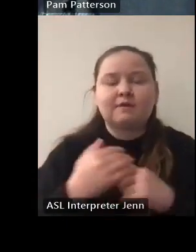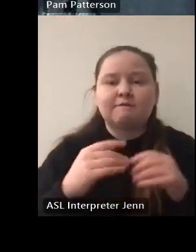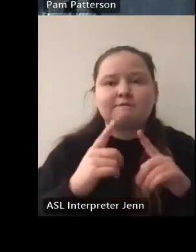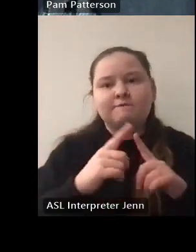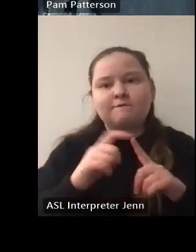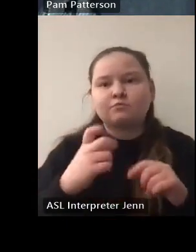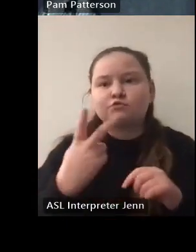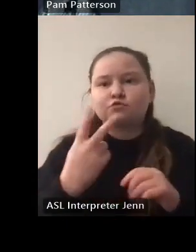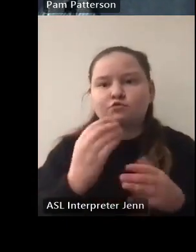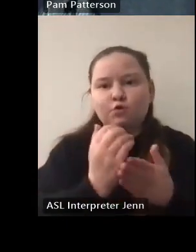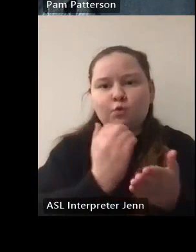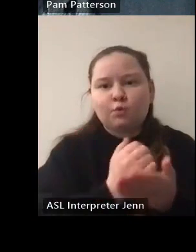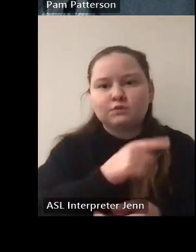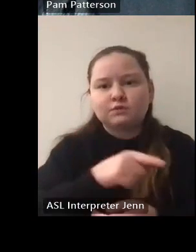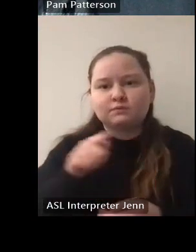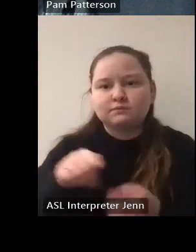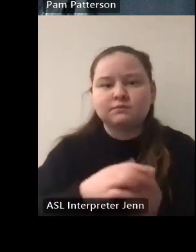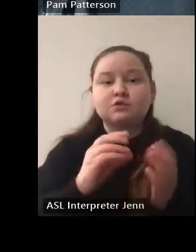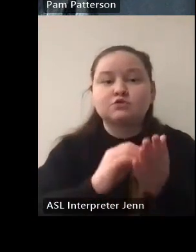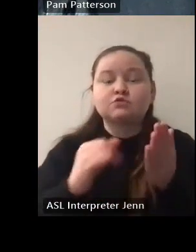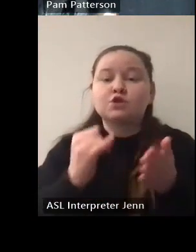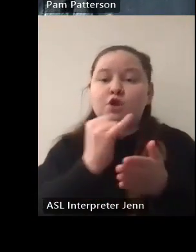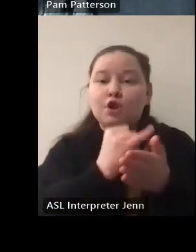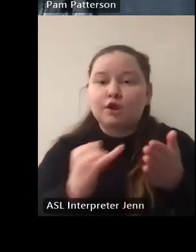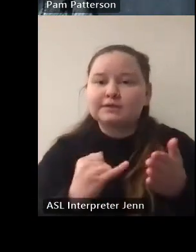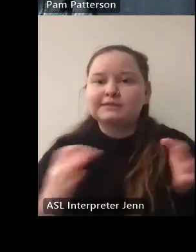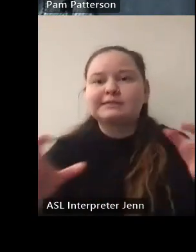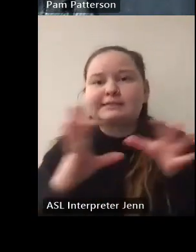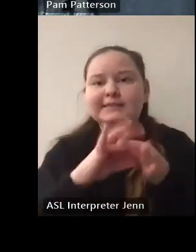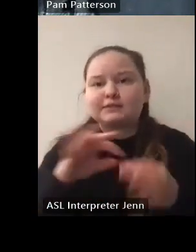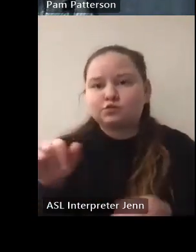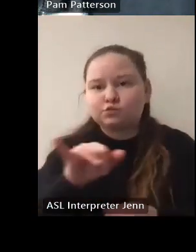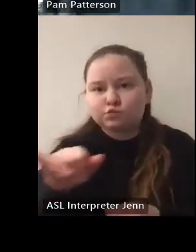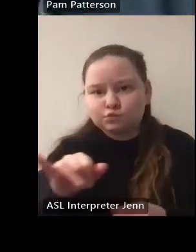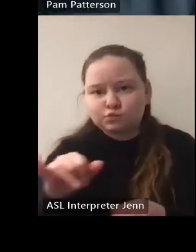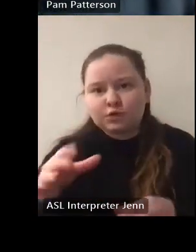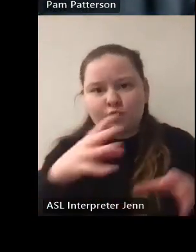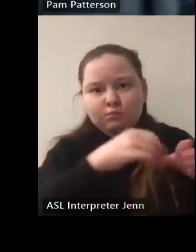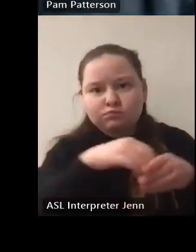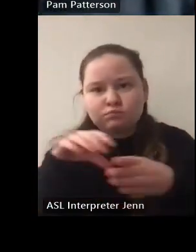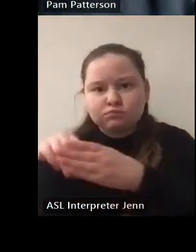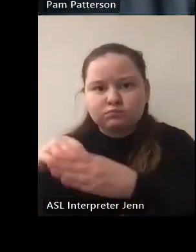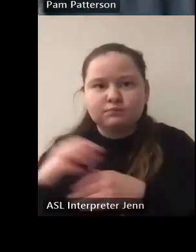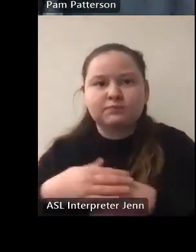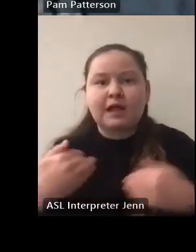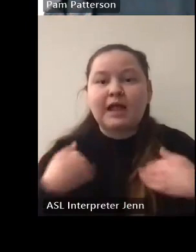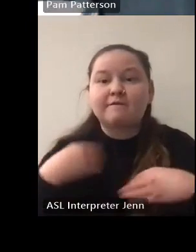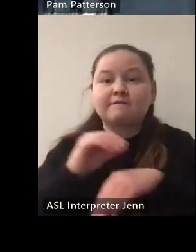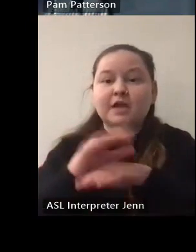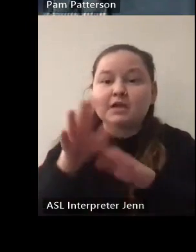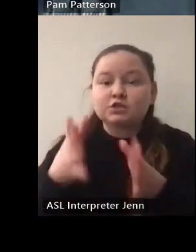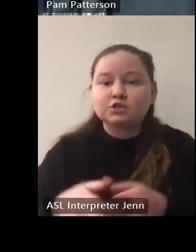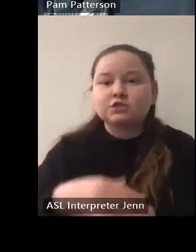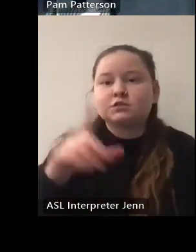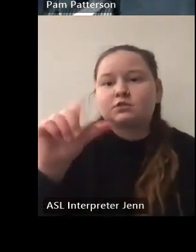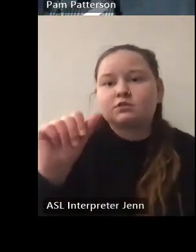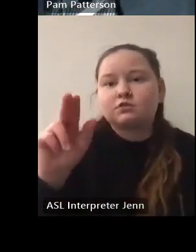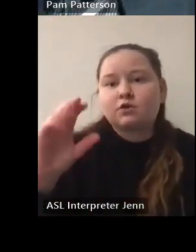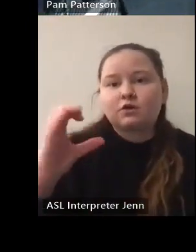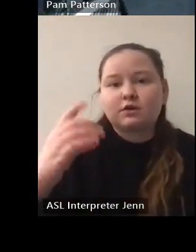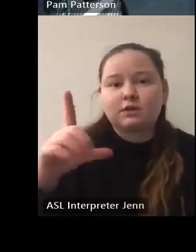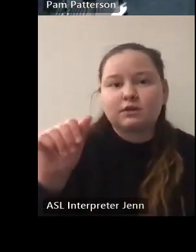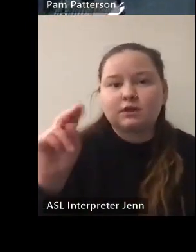of the student artists who responded to our call. We also had advisors. Lachlan was one of the advisors for the project